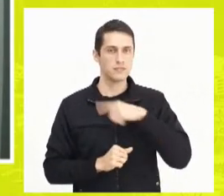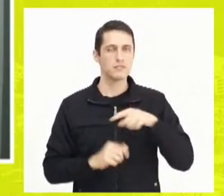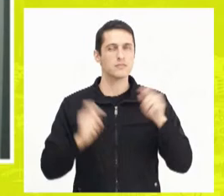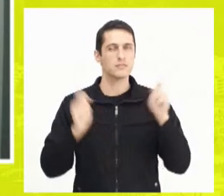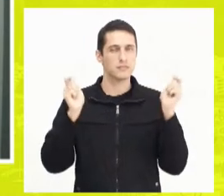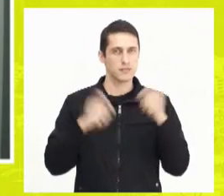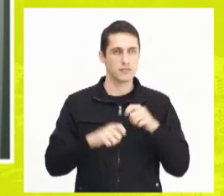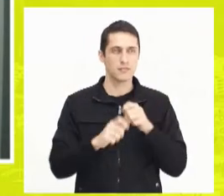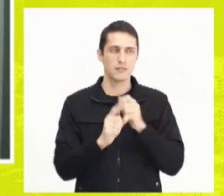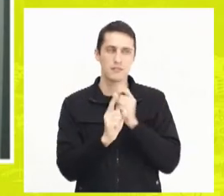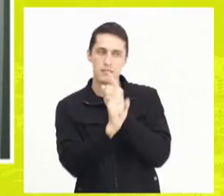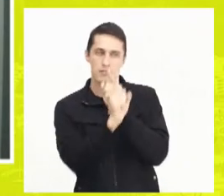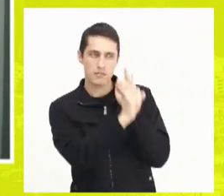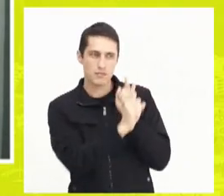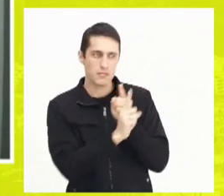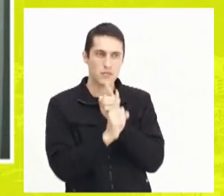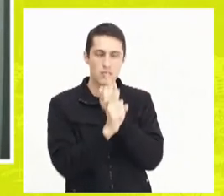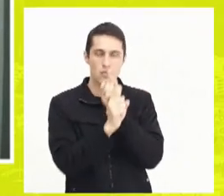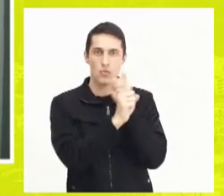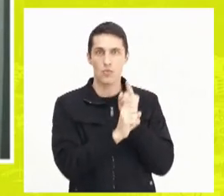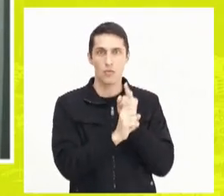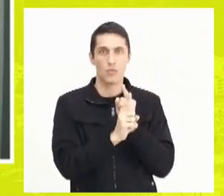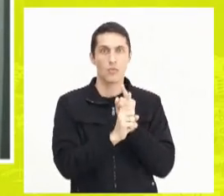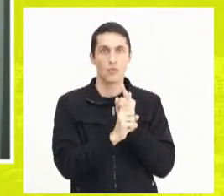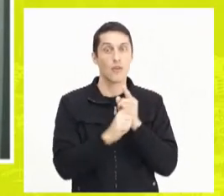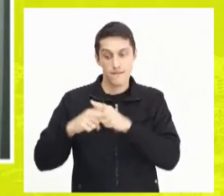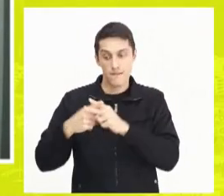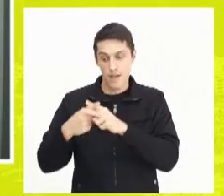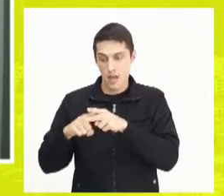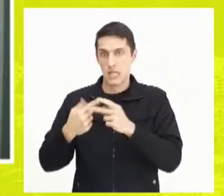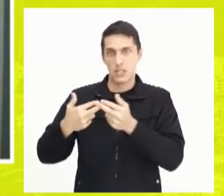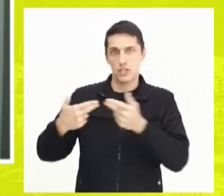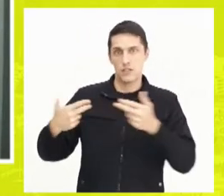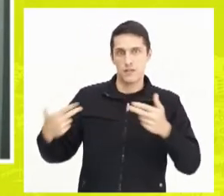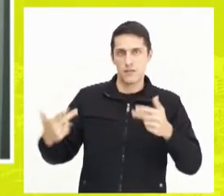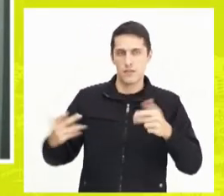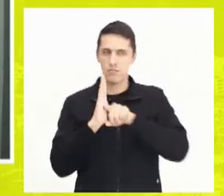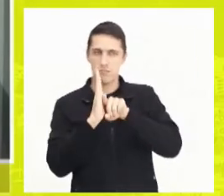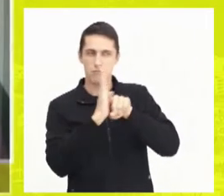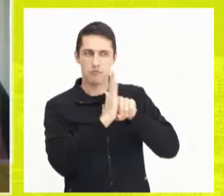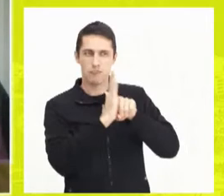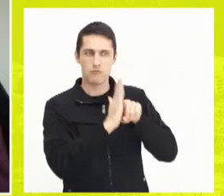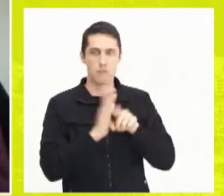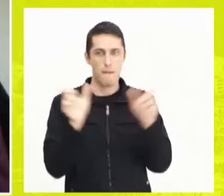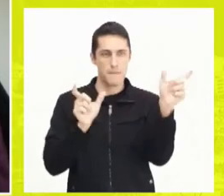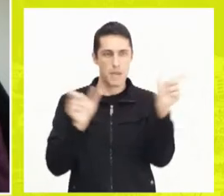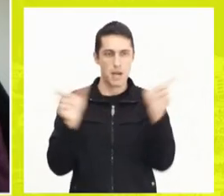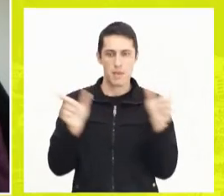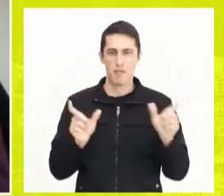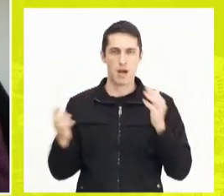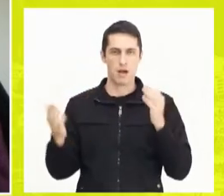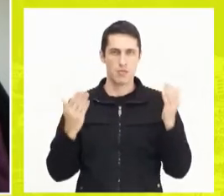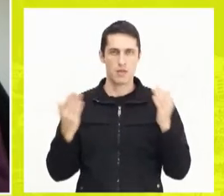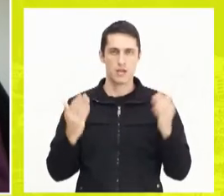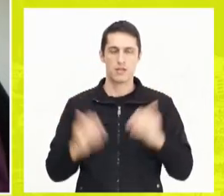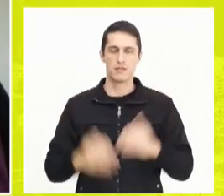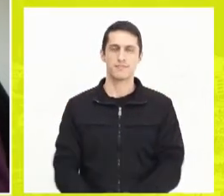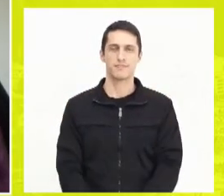so then we have a little bit more flexibility more freedom to use these tools